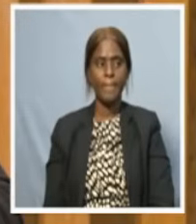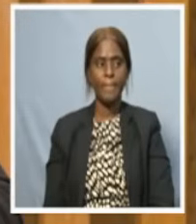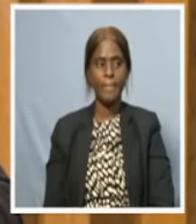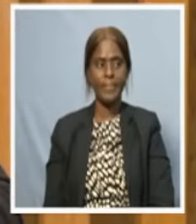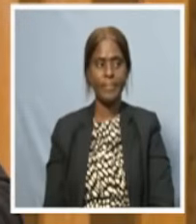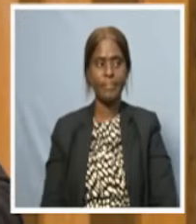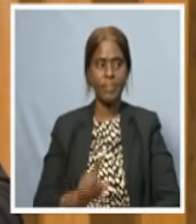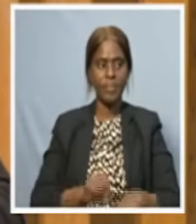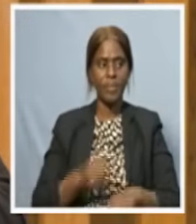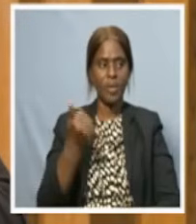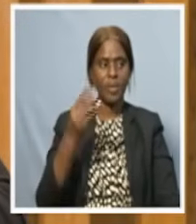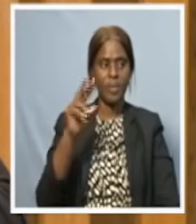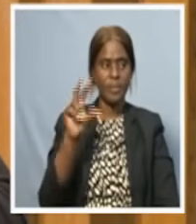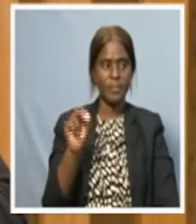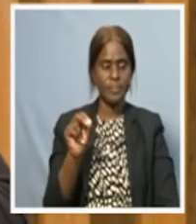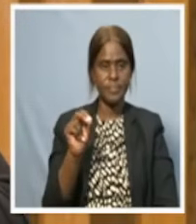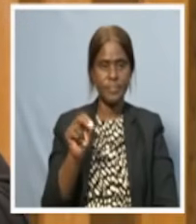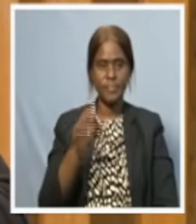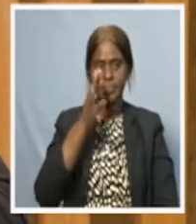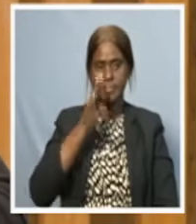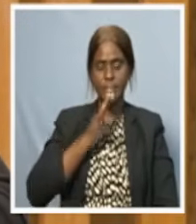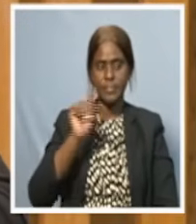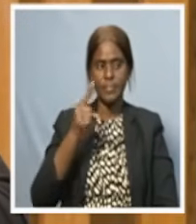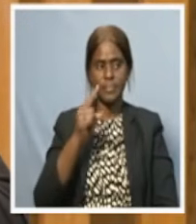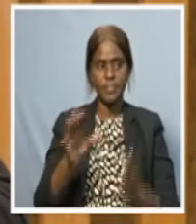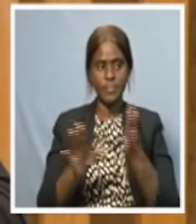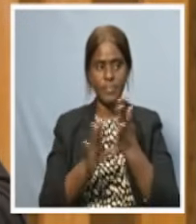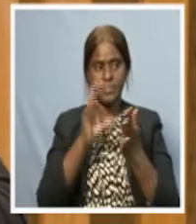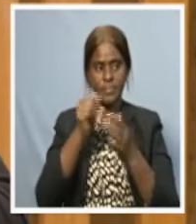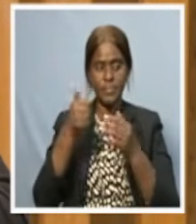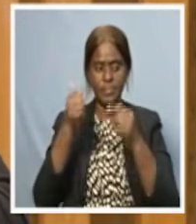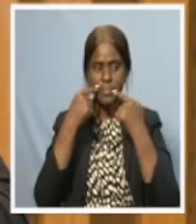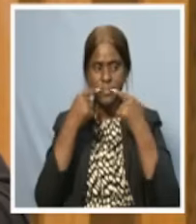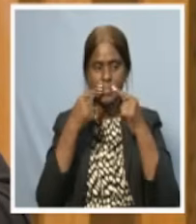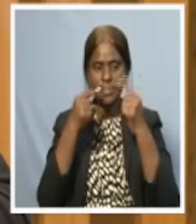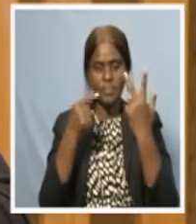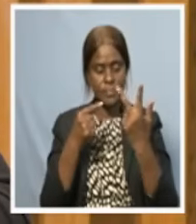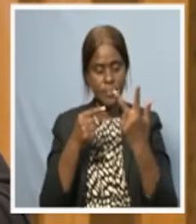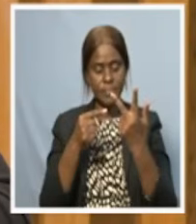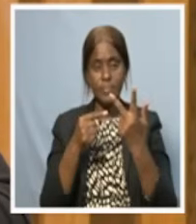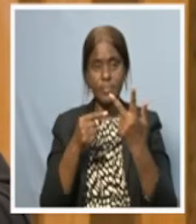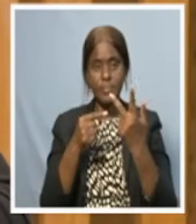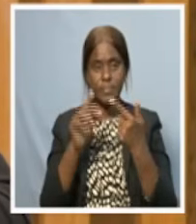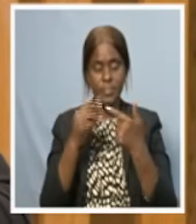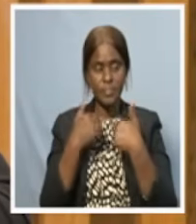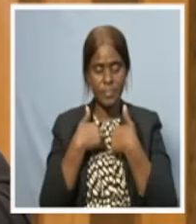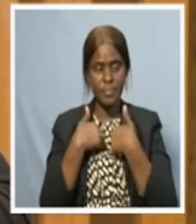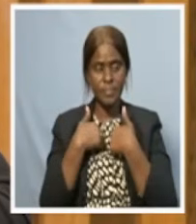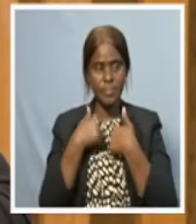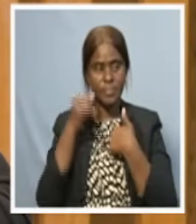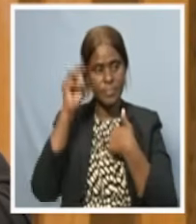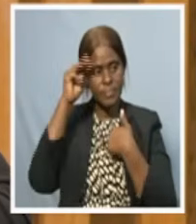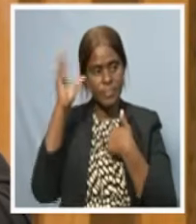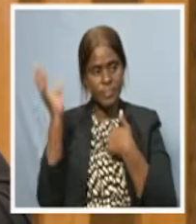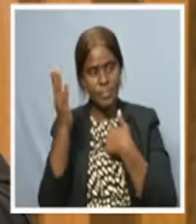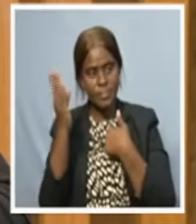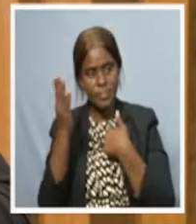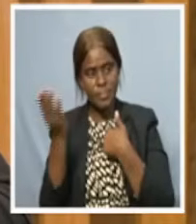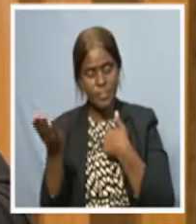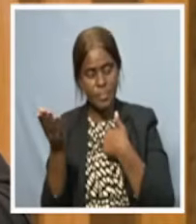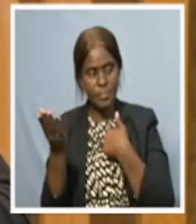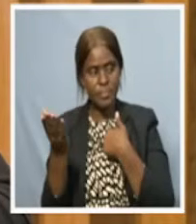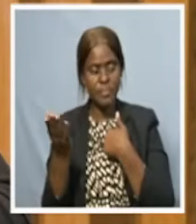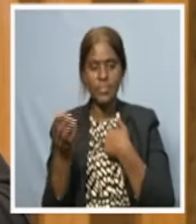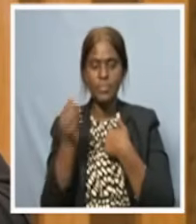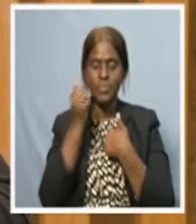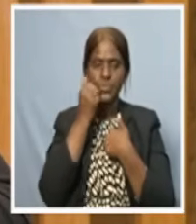business commenced at 14:30 hours, Madam First Deputy Speaker did make 3 announcements. And we had a ministerial statement that was